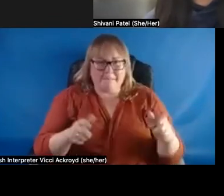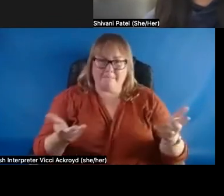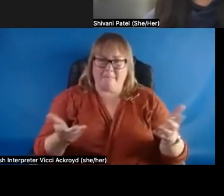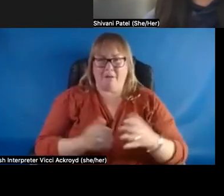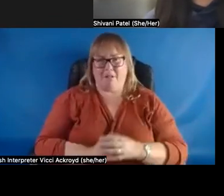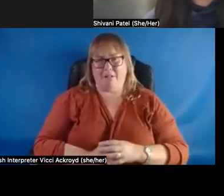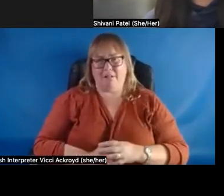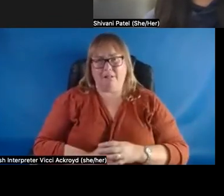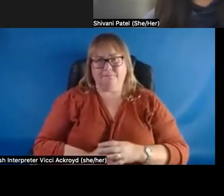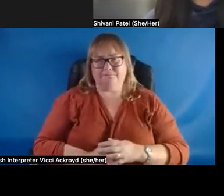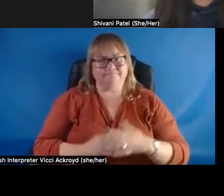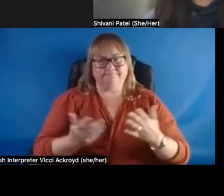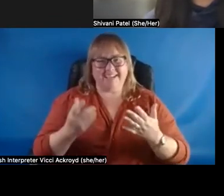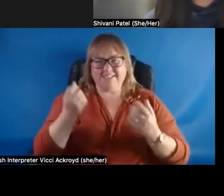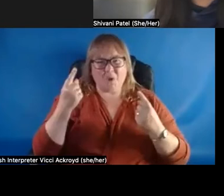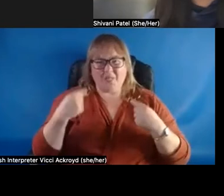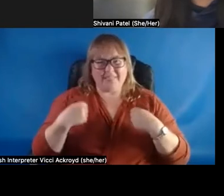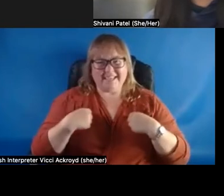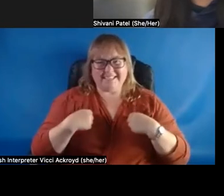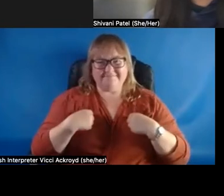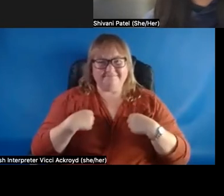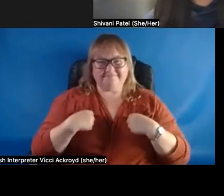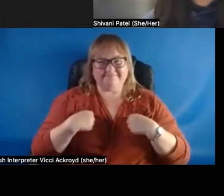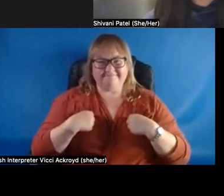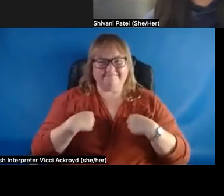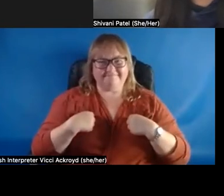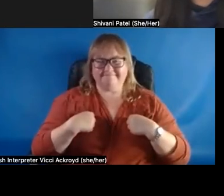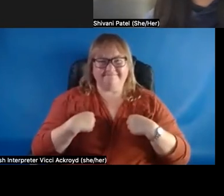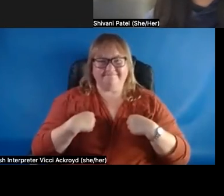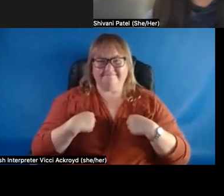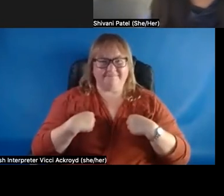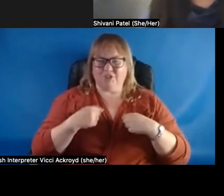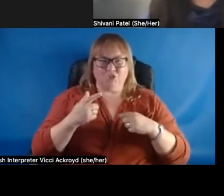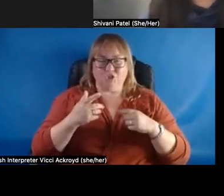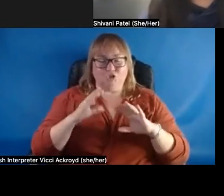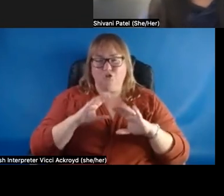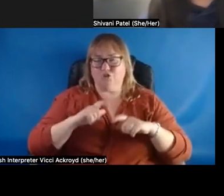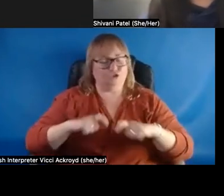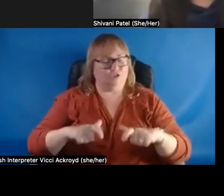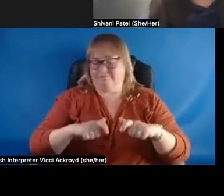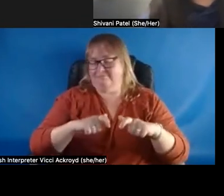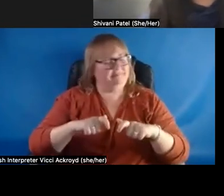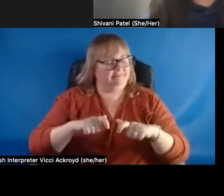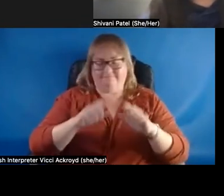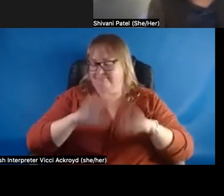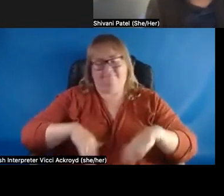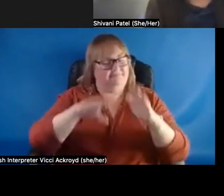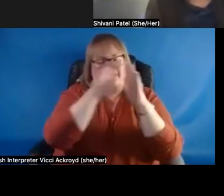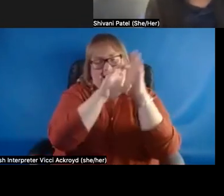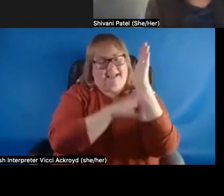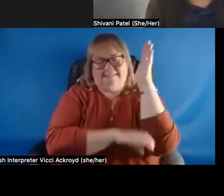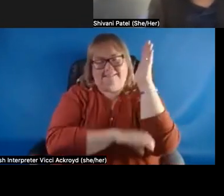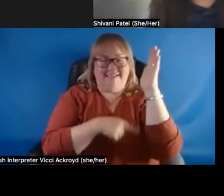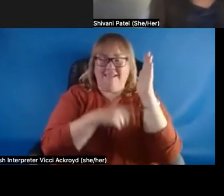And I just don't think it should be considered, really, like, because it is such an old system. But there we go, it's still relevant